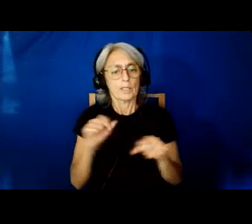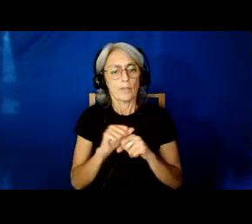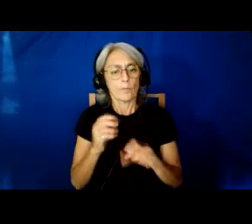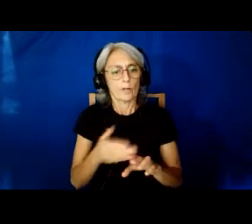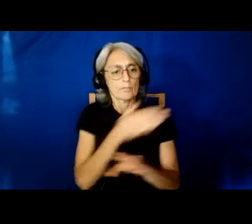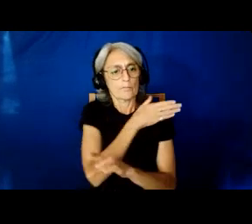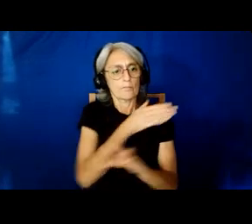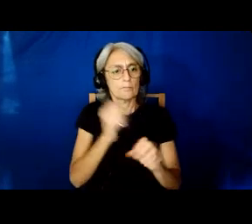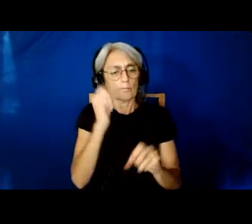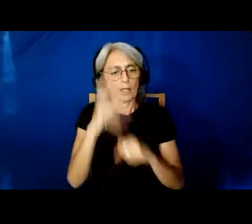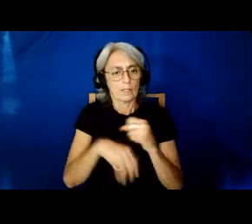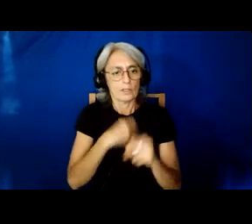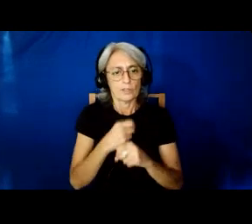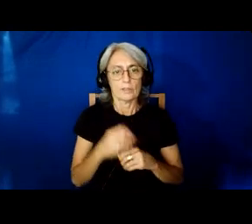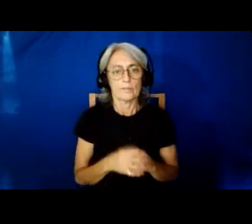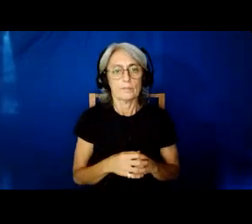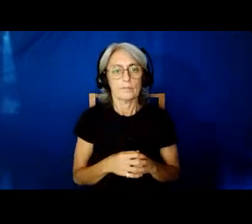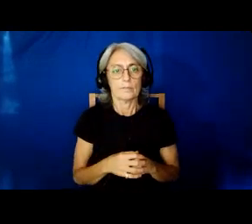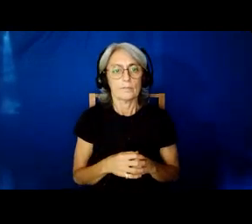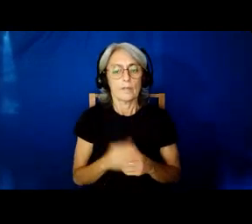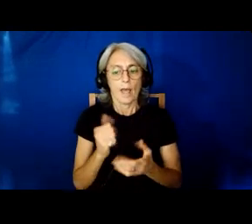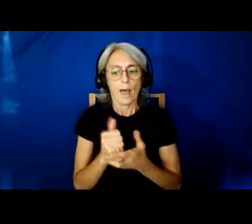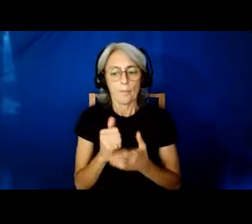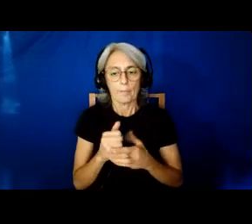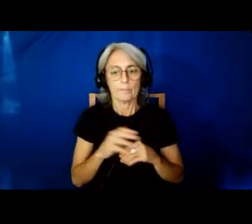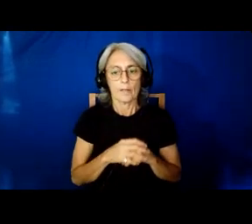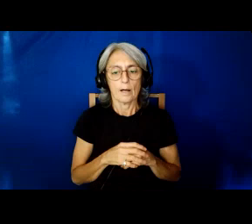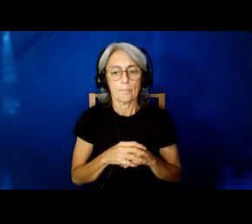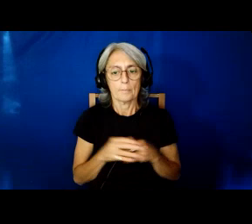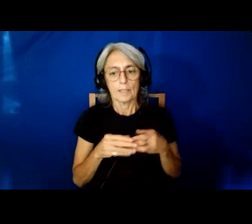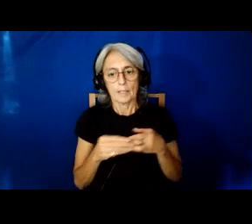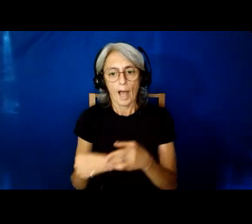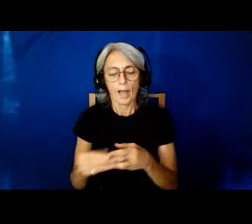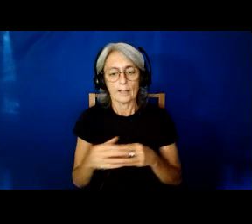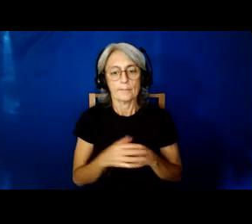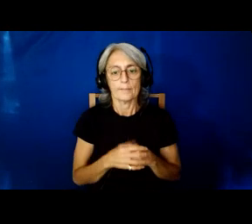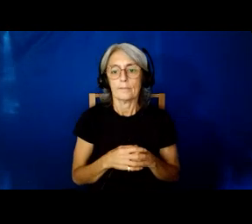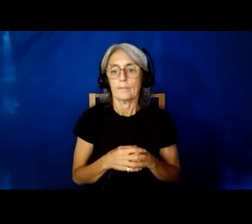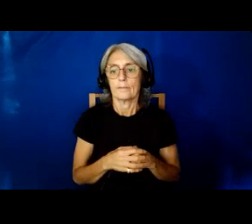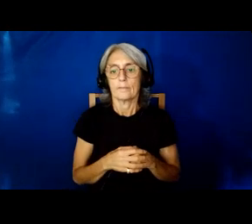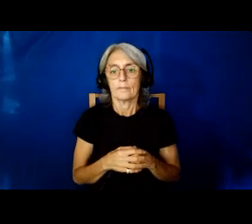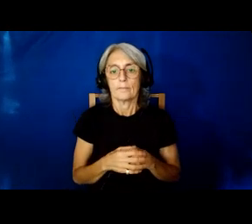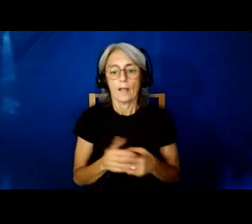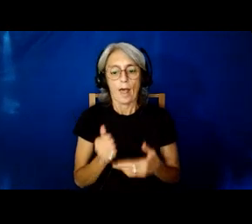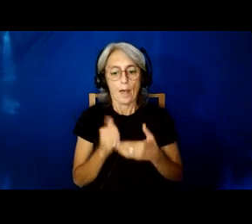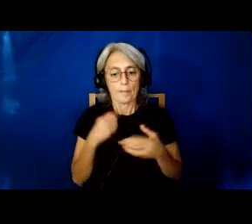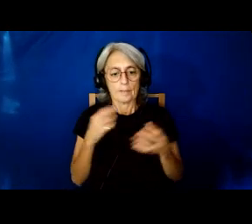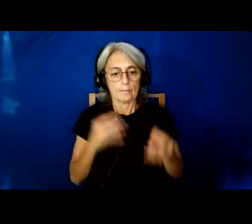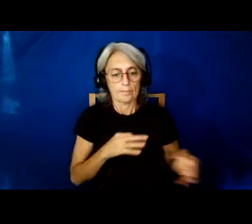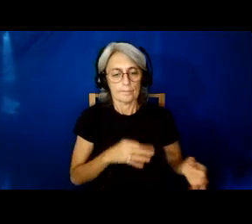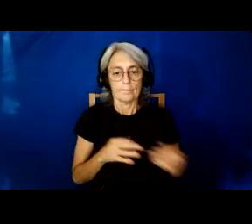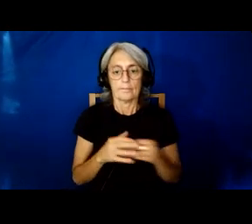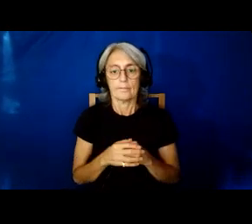years and really helping guide us in our decision making and